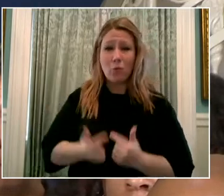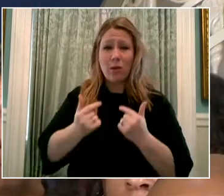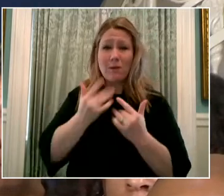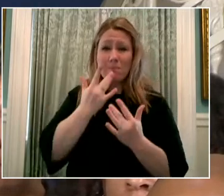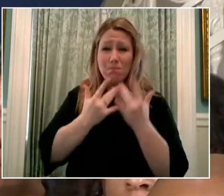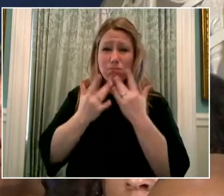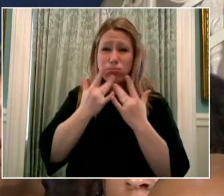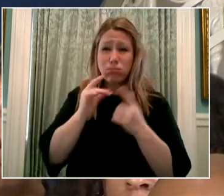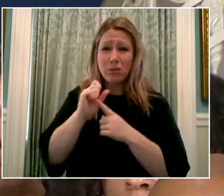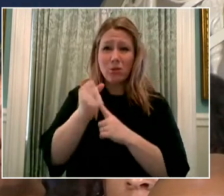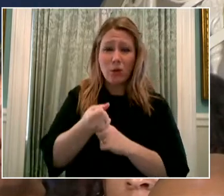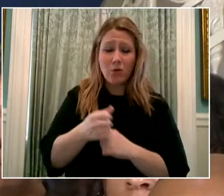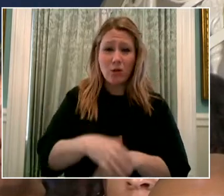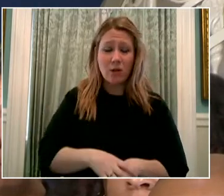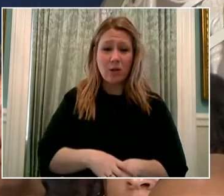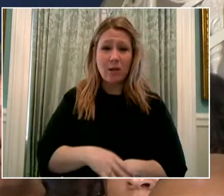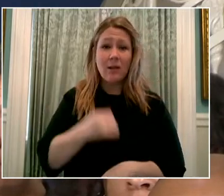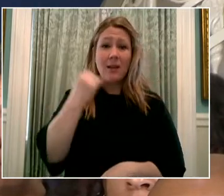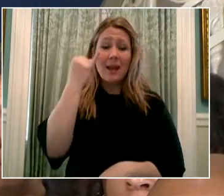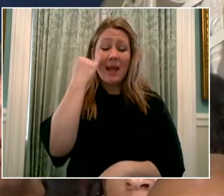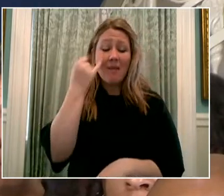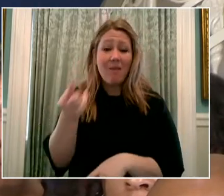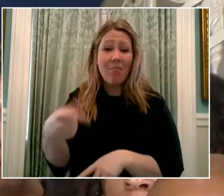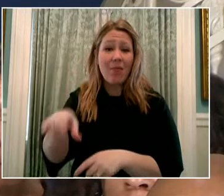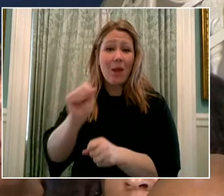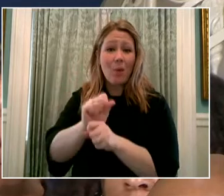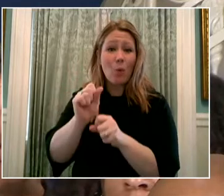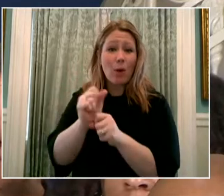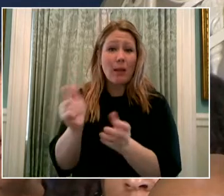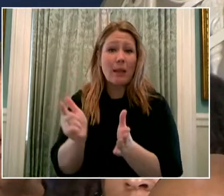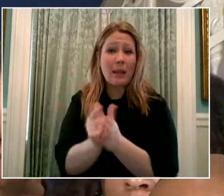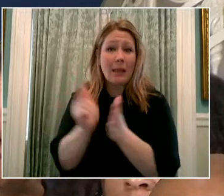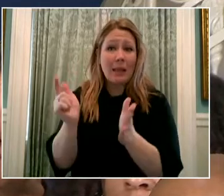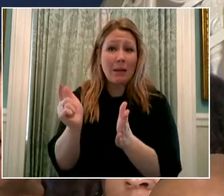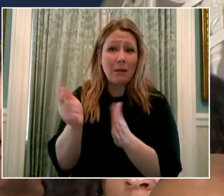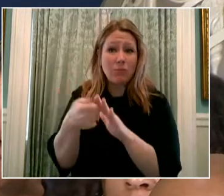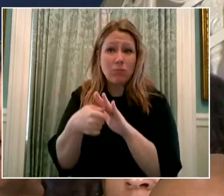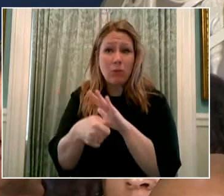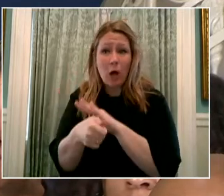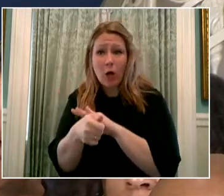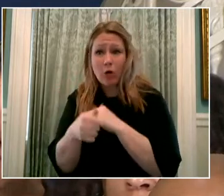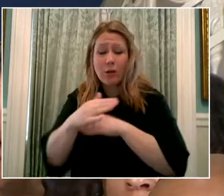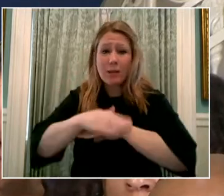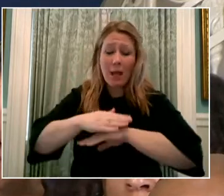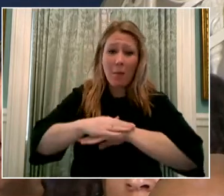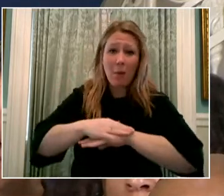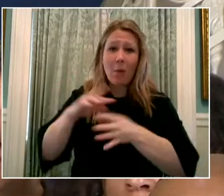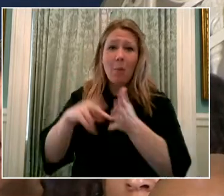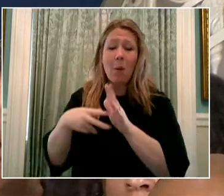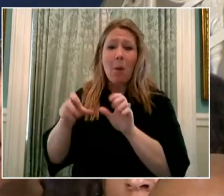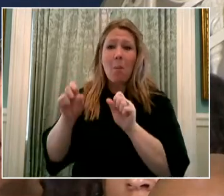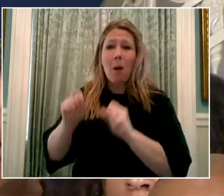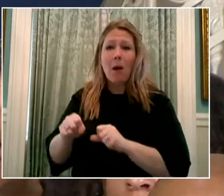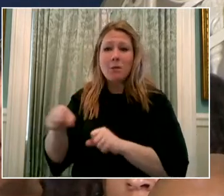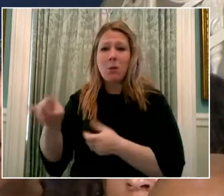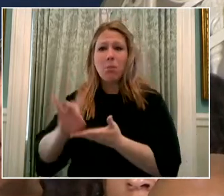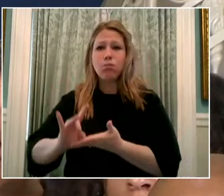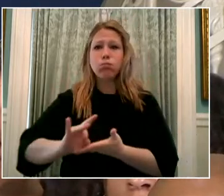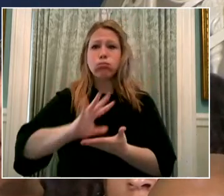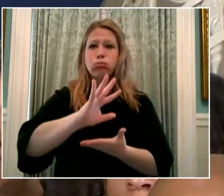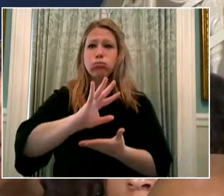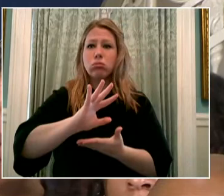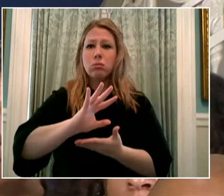risk being deported and are enforced to return back to the dangerous places they are fleeing